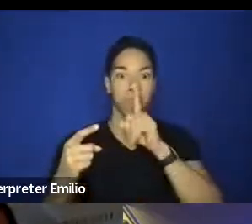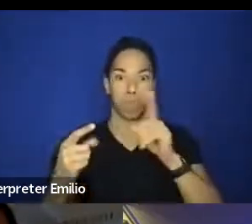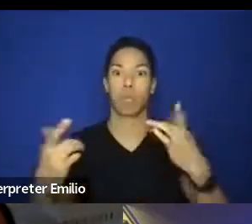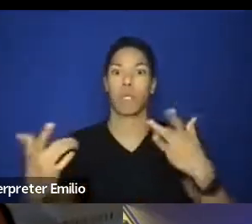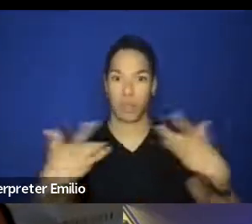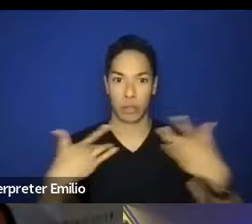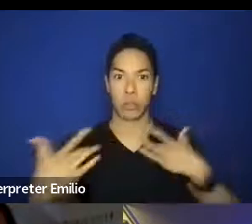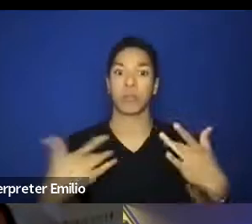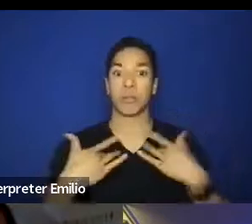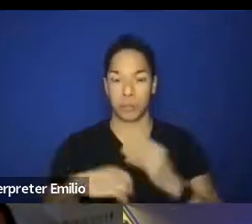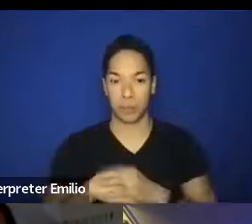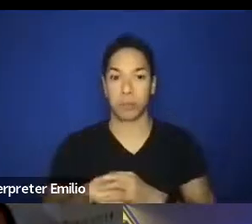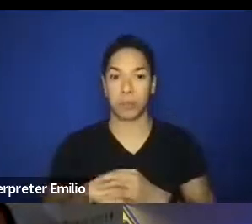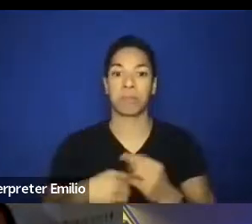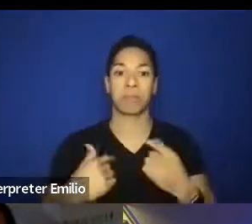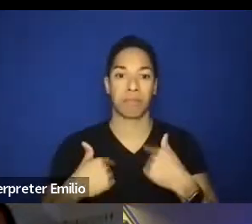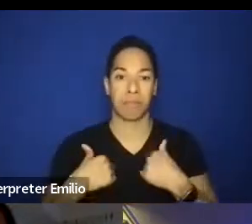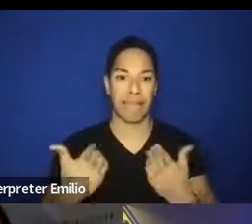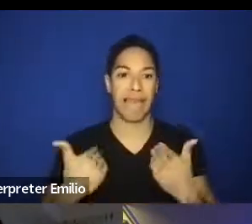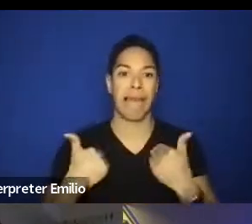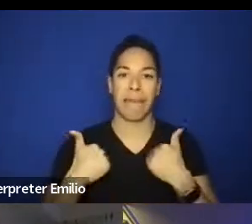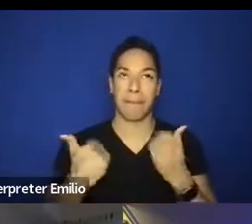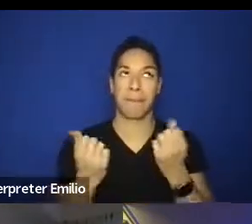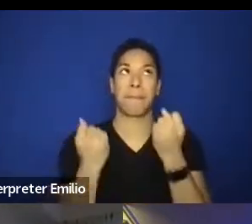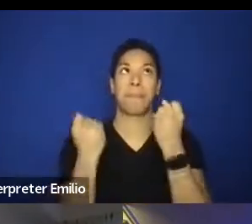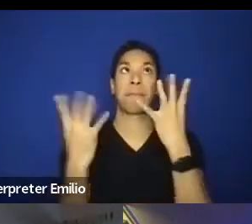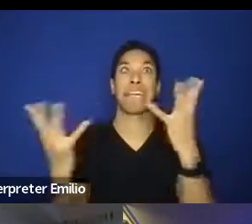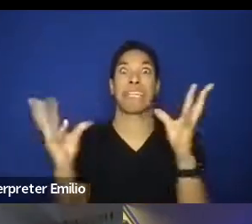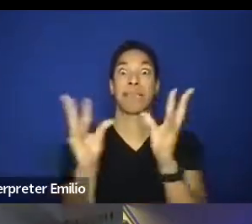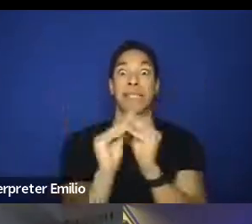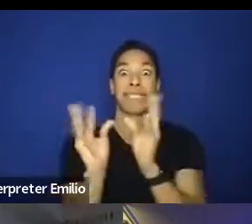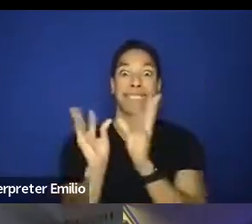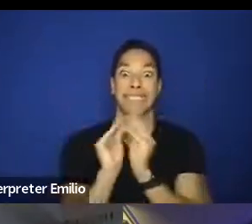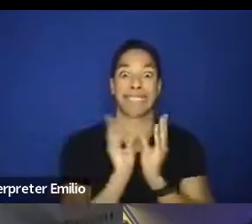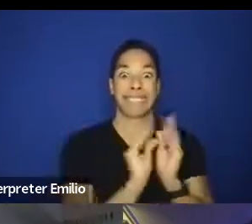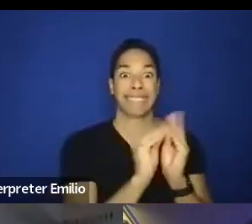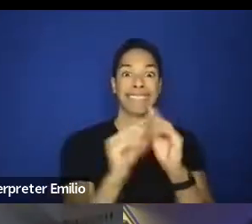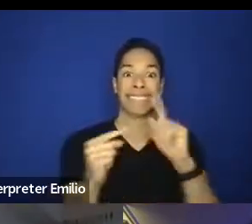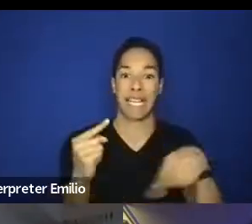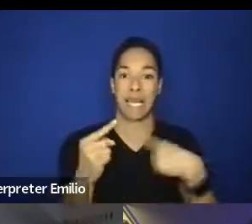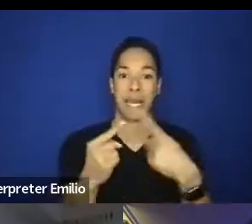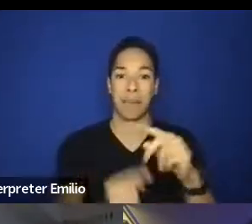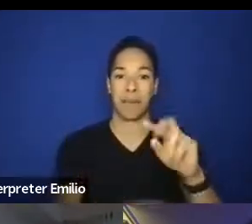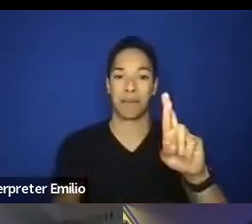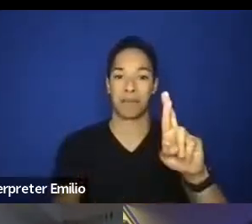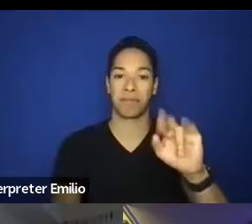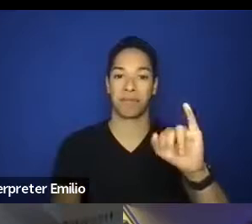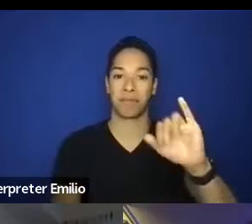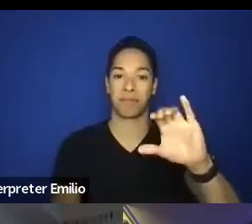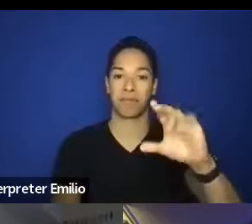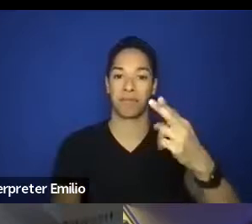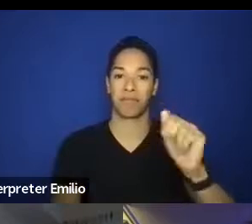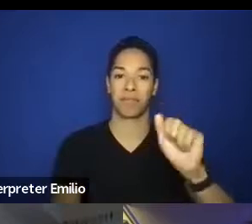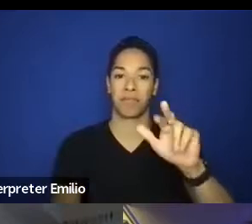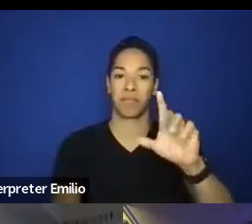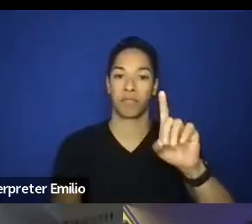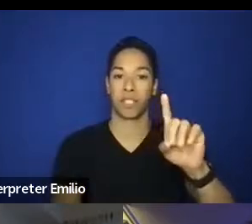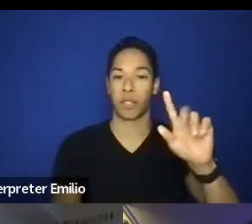meeting I have lots of meetings about Richard III. Lots of meetings. It's very exciting. People are like, oh my gosh, he's disabled. I had no idea.